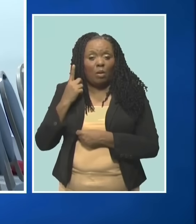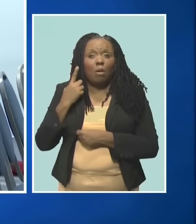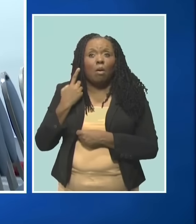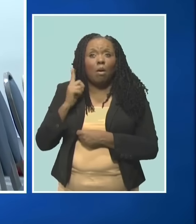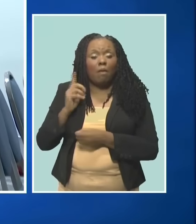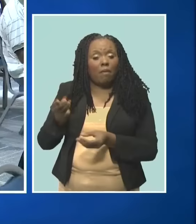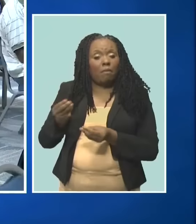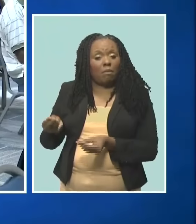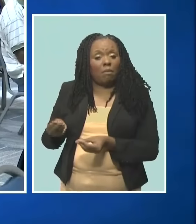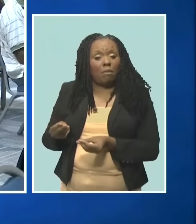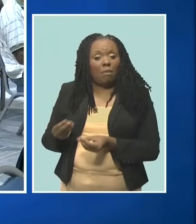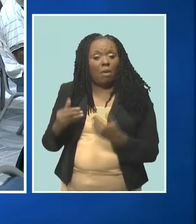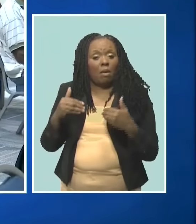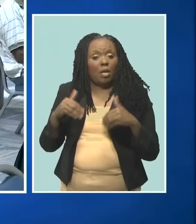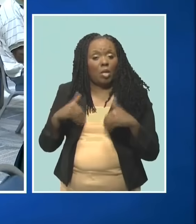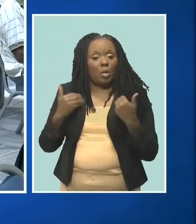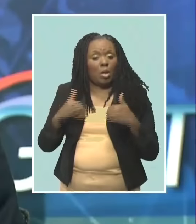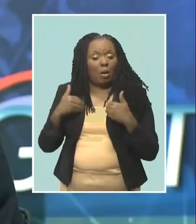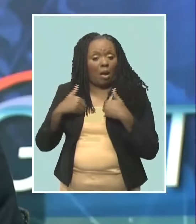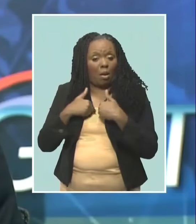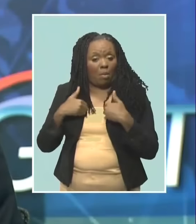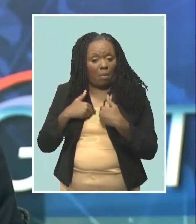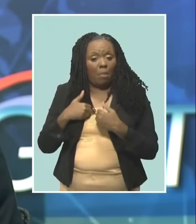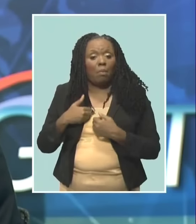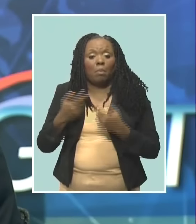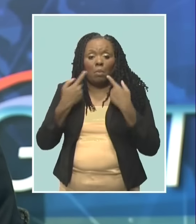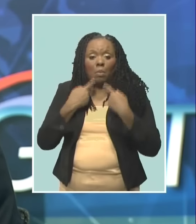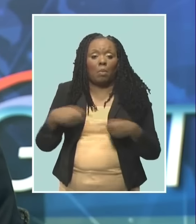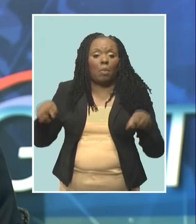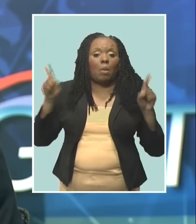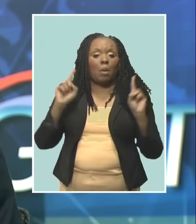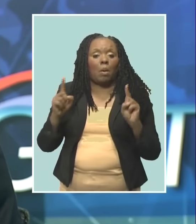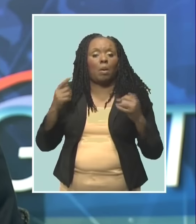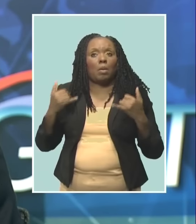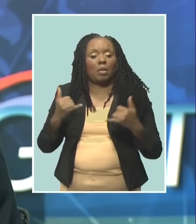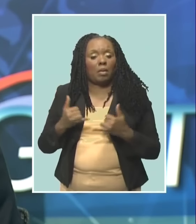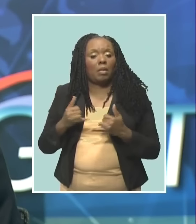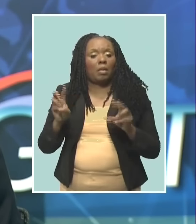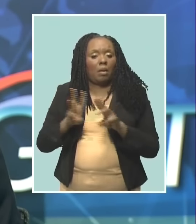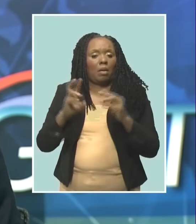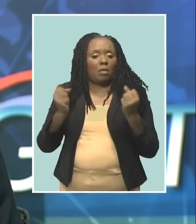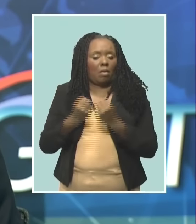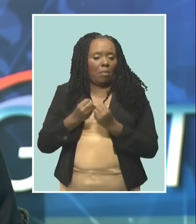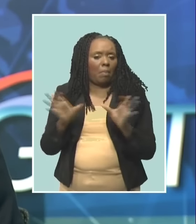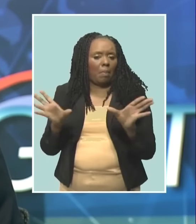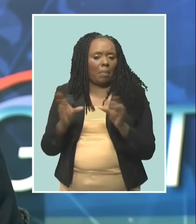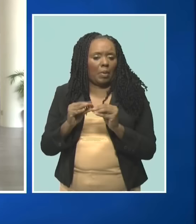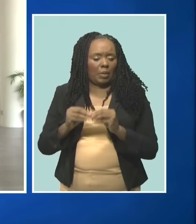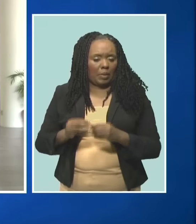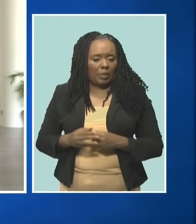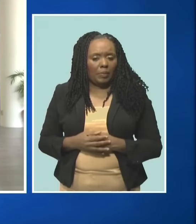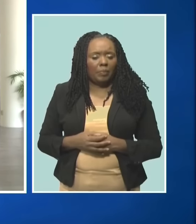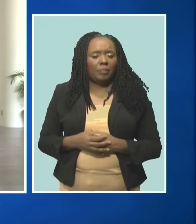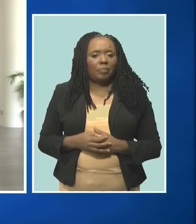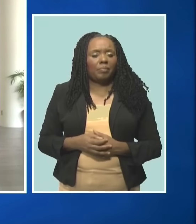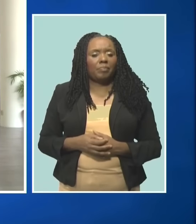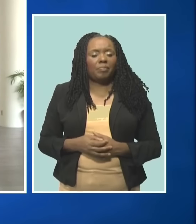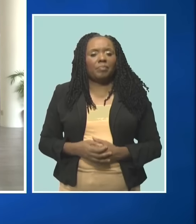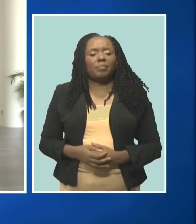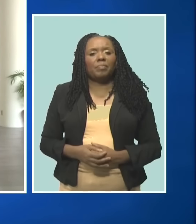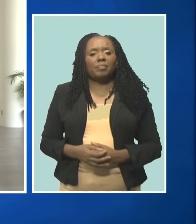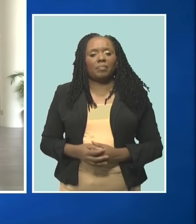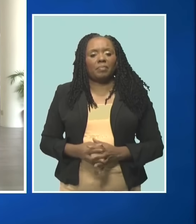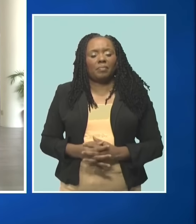young animal. Mr. Gardner made the announcement to distributors at the Pinnacle Feeds seminar. I do anticipate